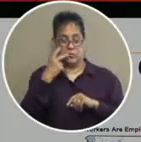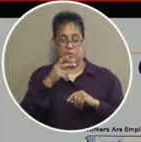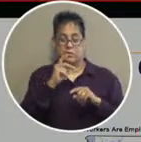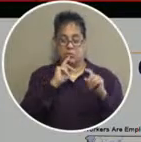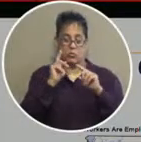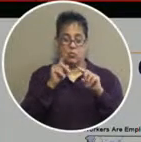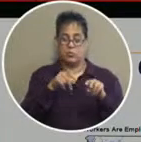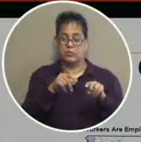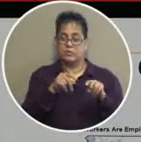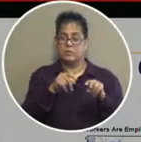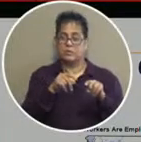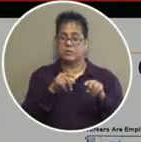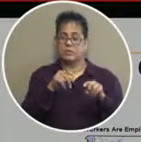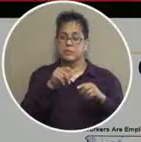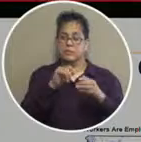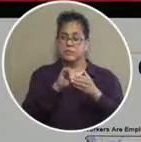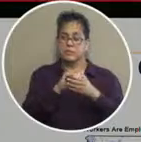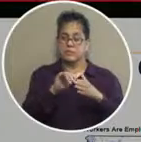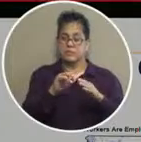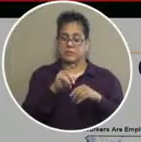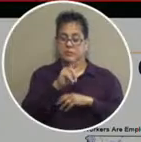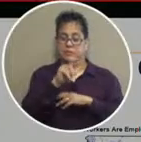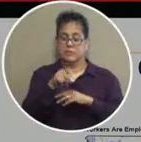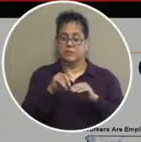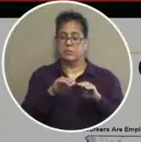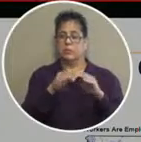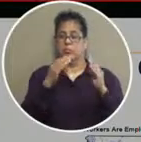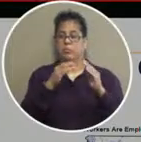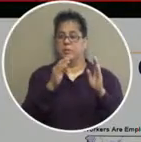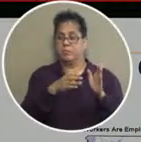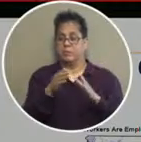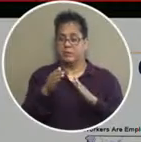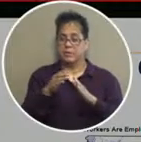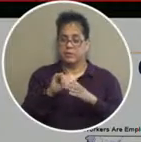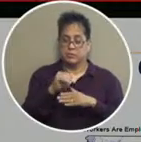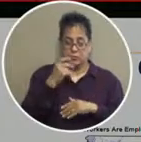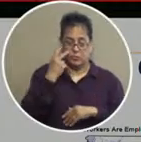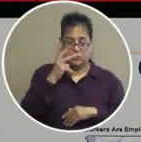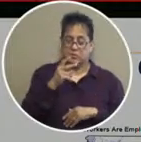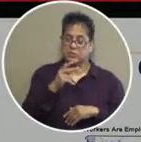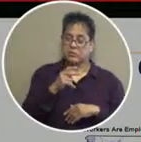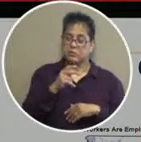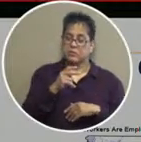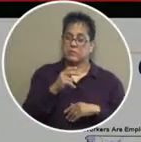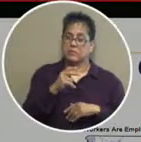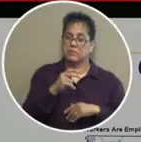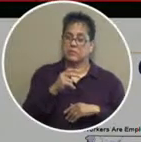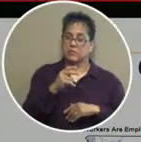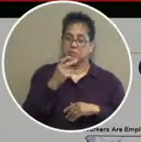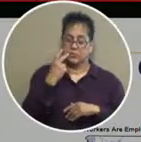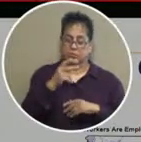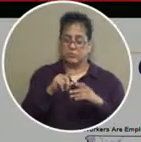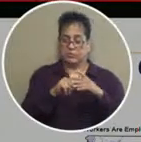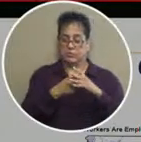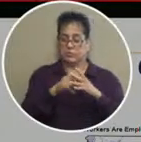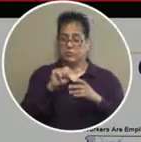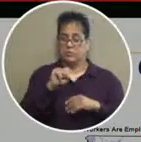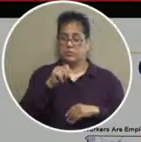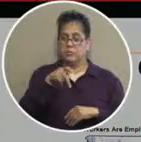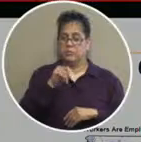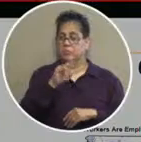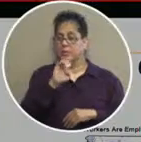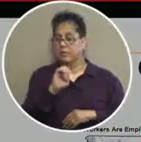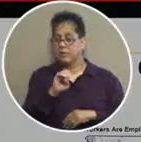are amended and the Open Texas Plan is implemented, we see those start to spike and go back